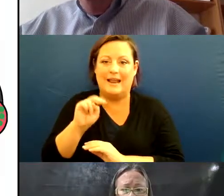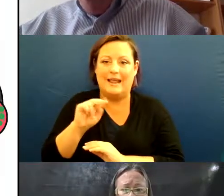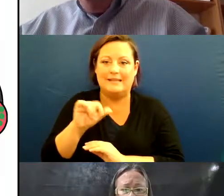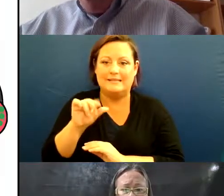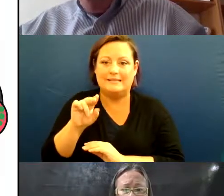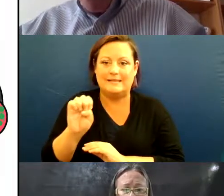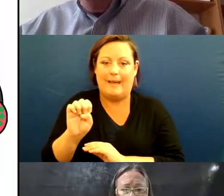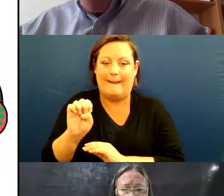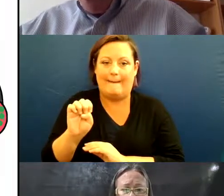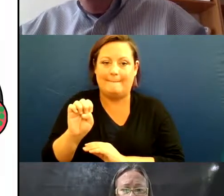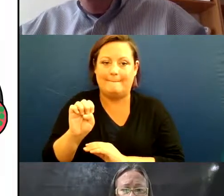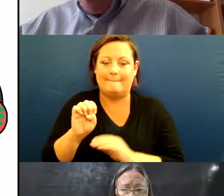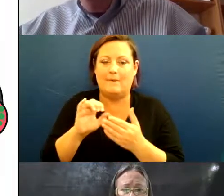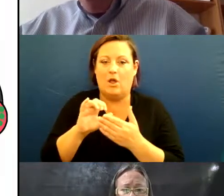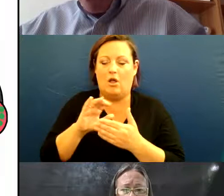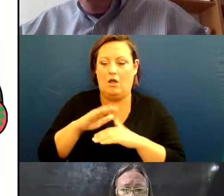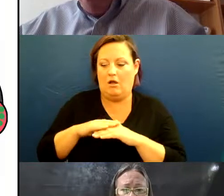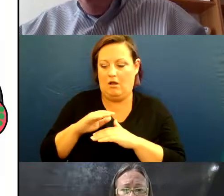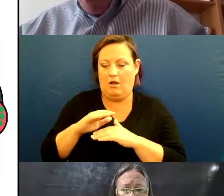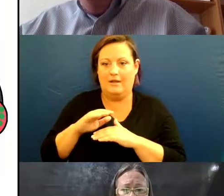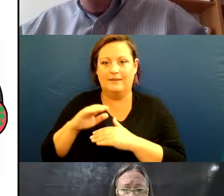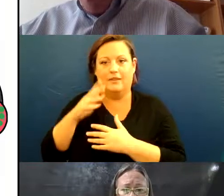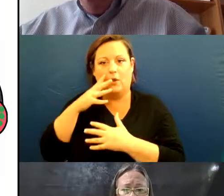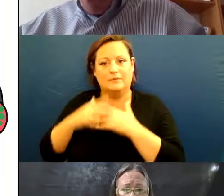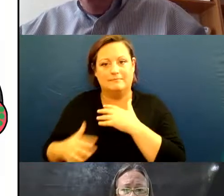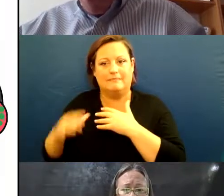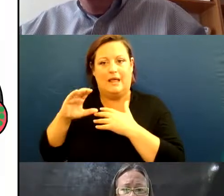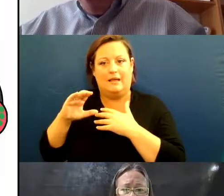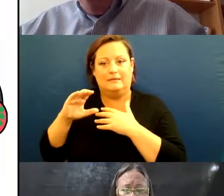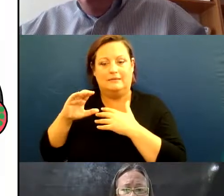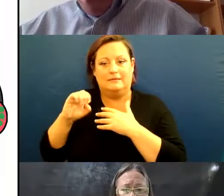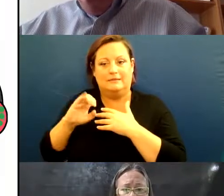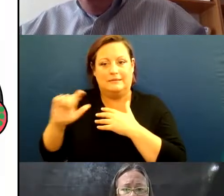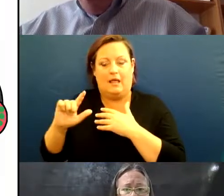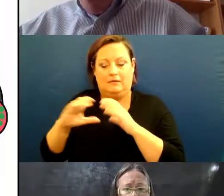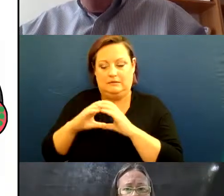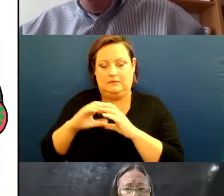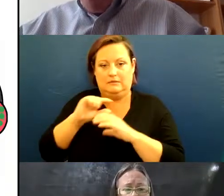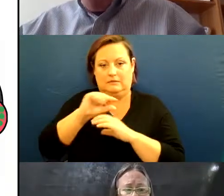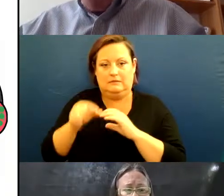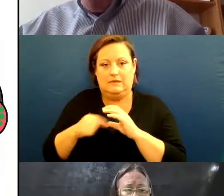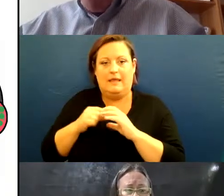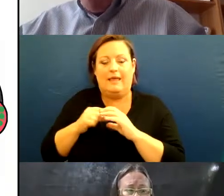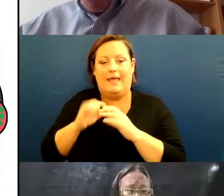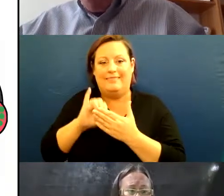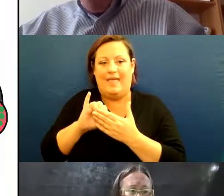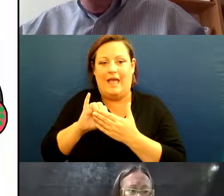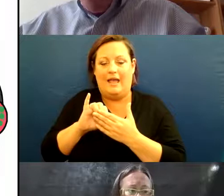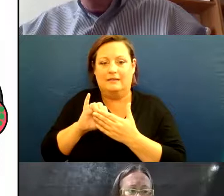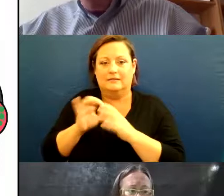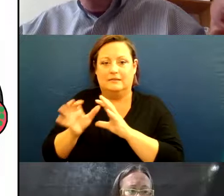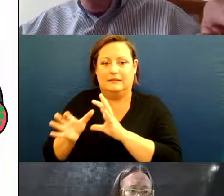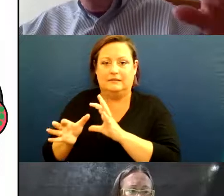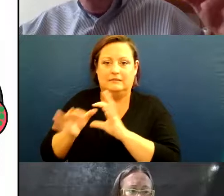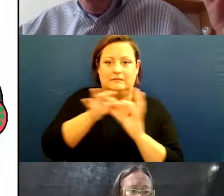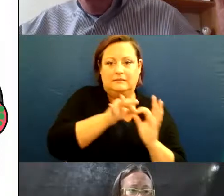protein on the surface of a hematopoietic stem cell to create a ligand that then binds to a receptor